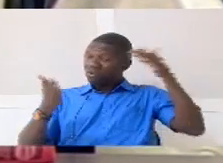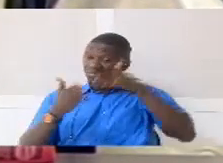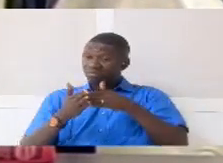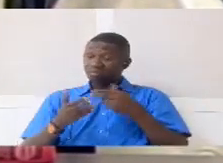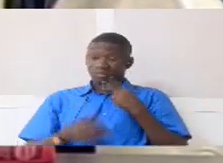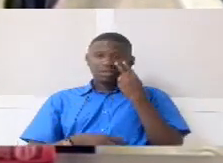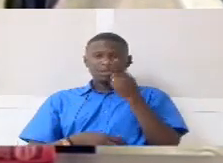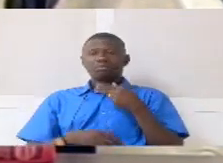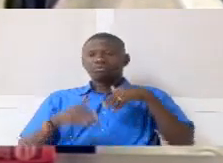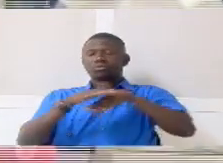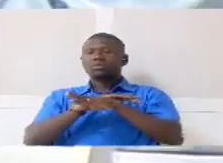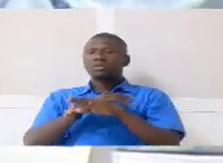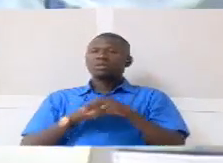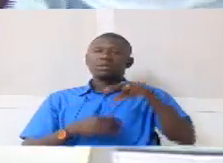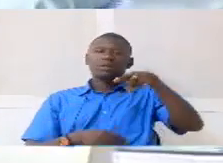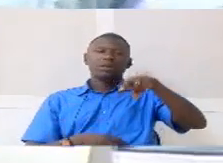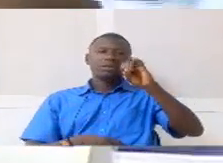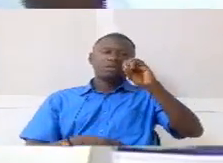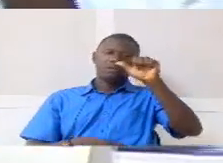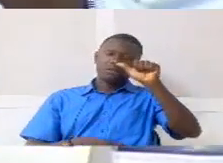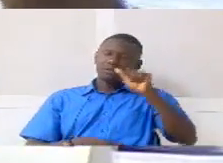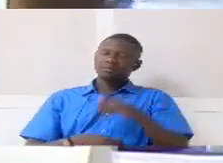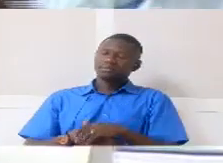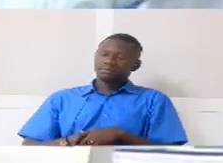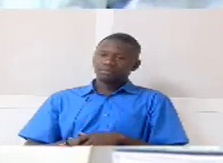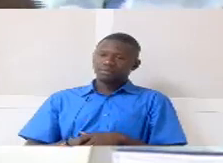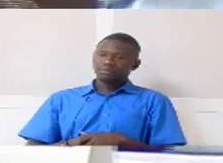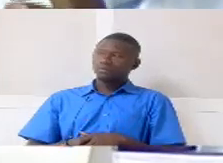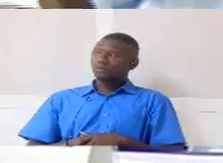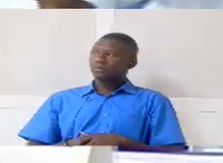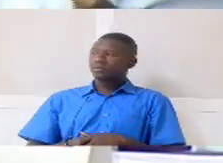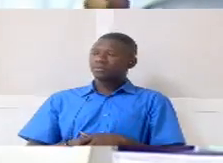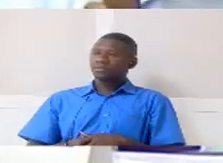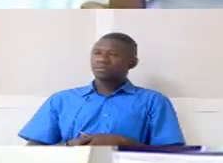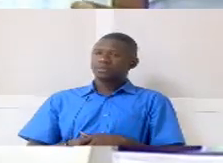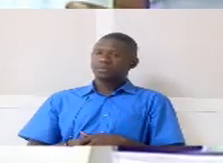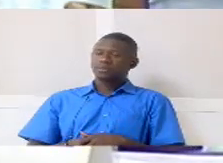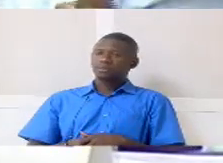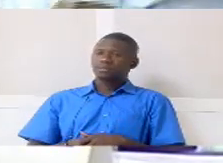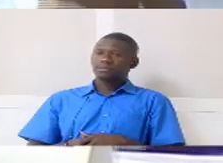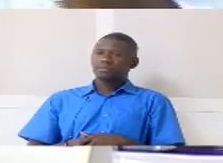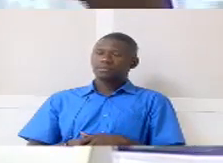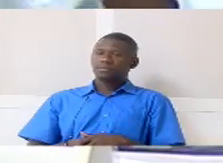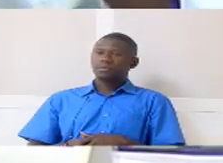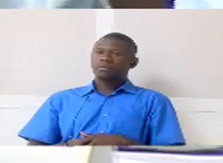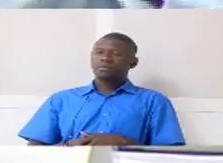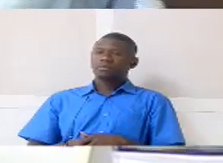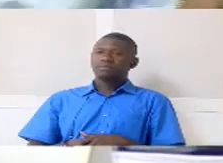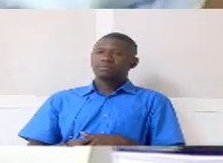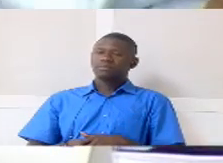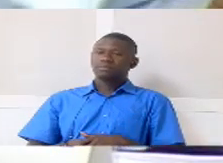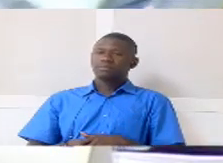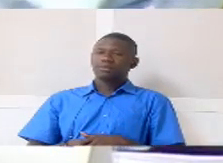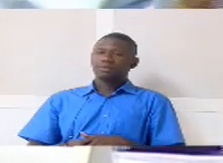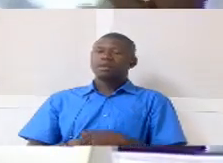squad. Mr. Manneh, you have explained the story in a way that you haven't said